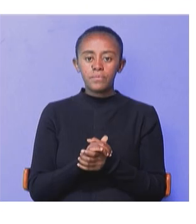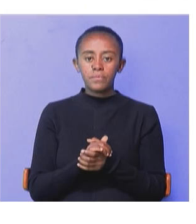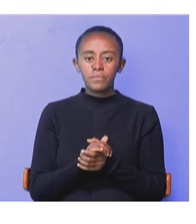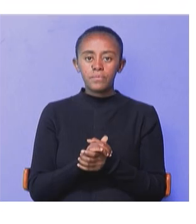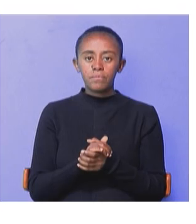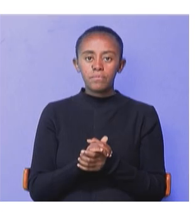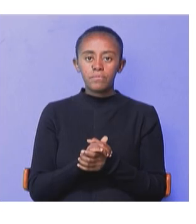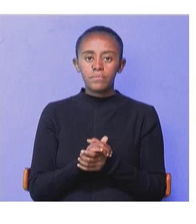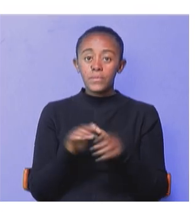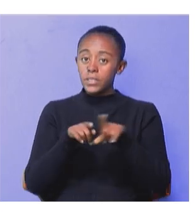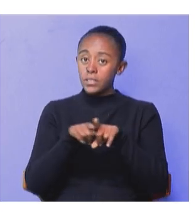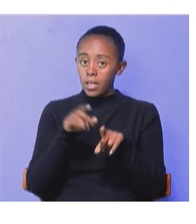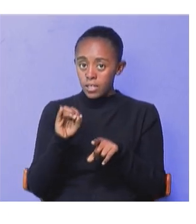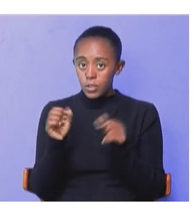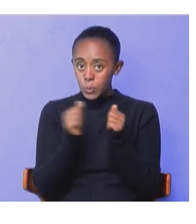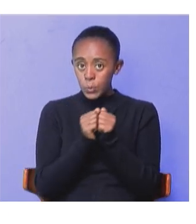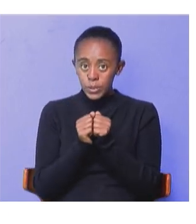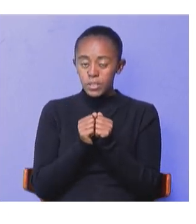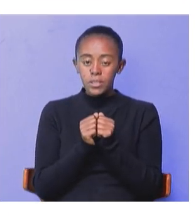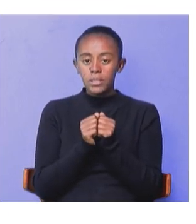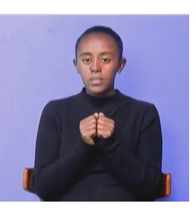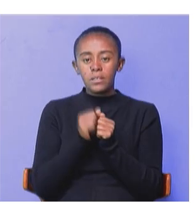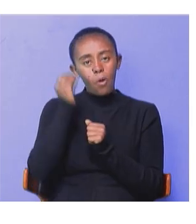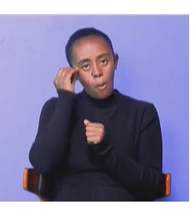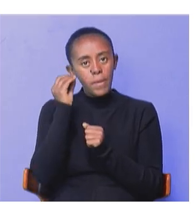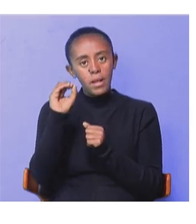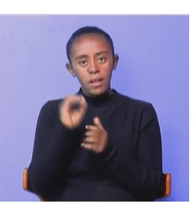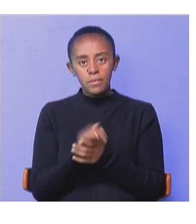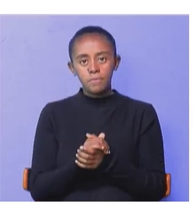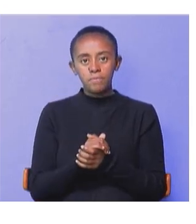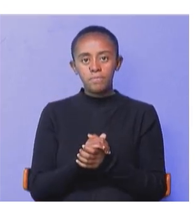Disagreeing with an opinion.